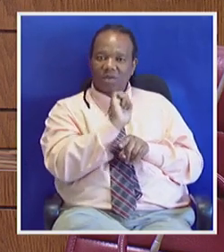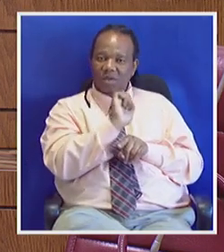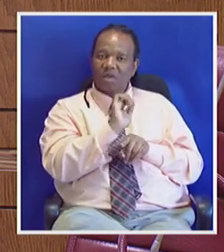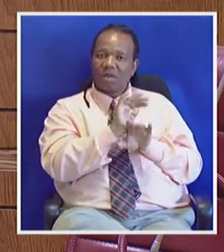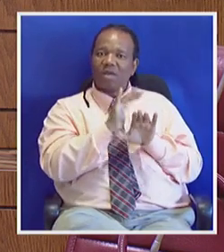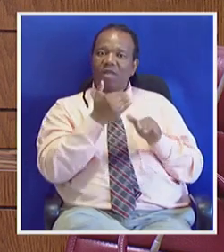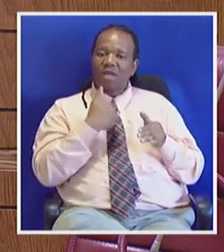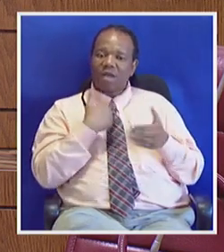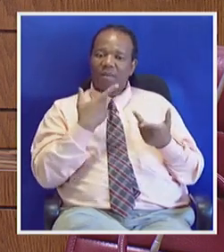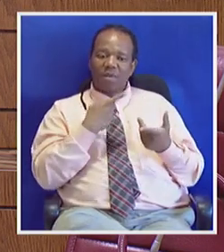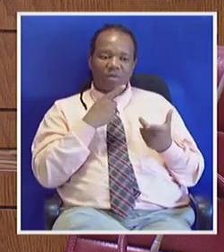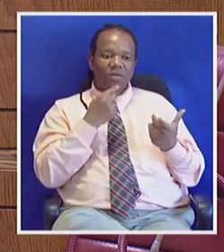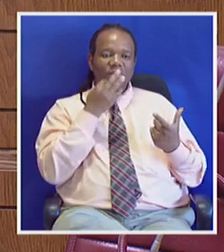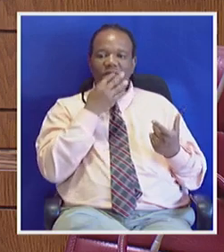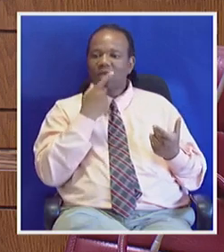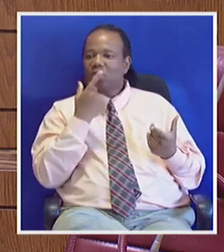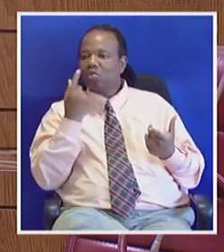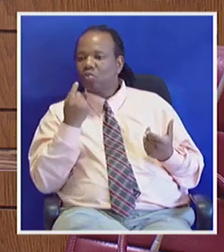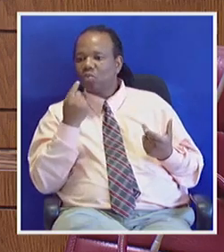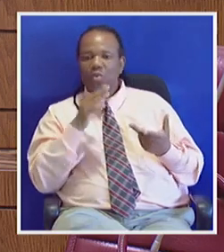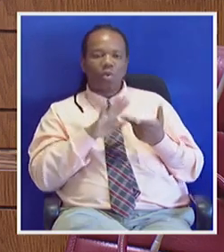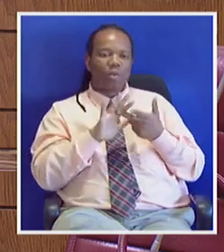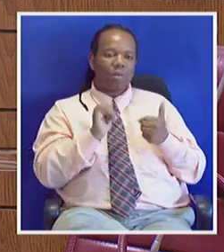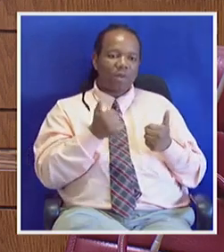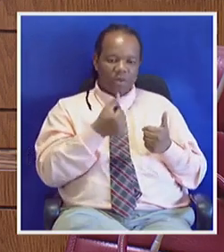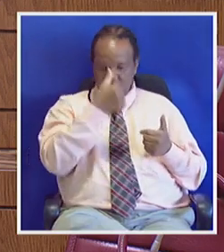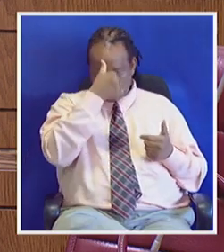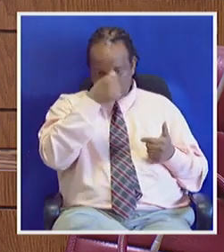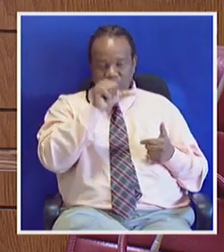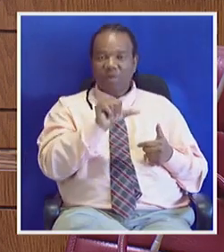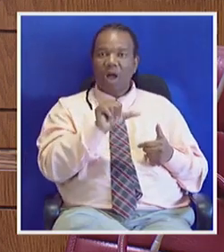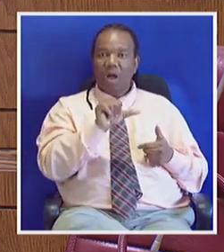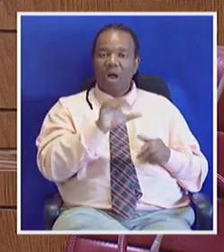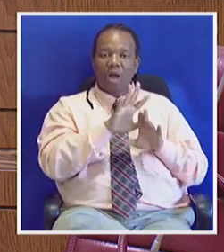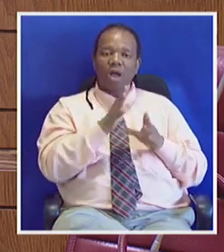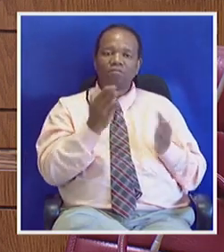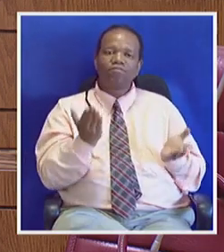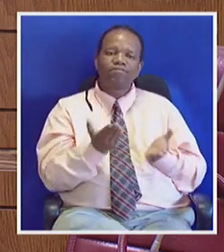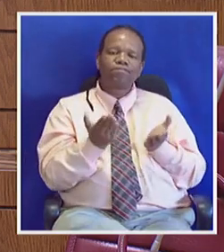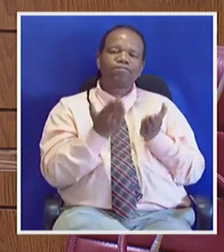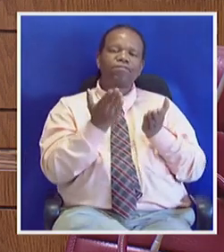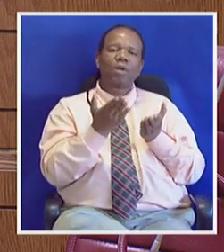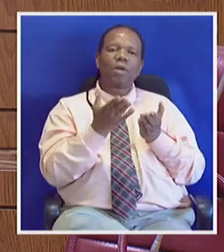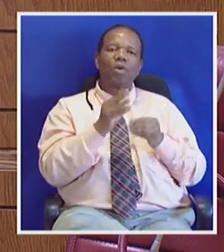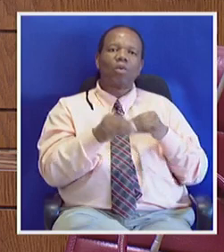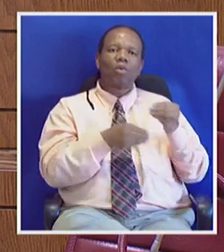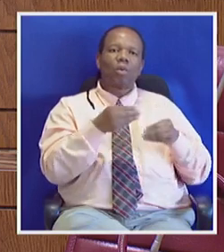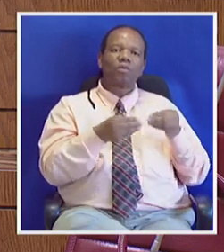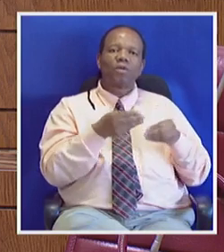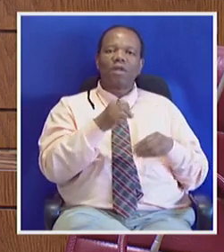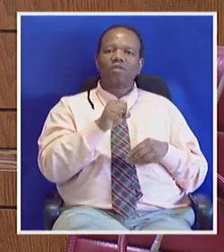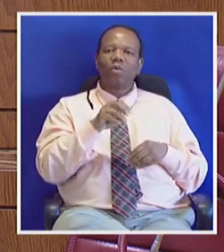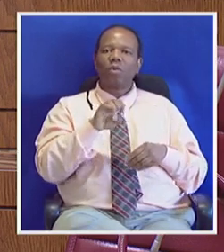hypocritical in dealing with Gupta-inspired corruption in our own state enterprises.